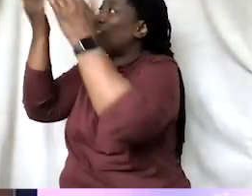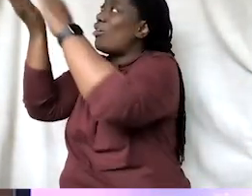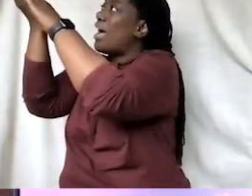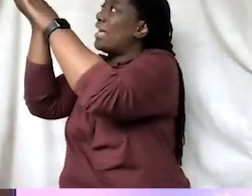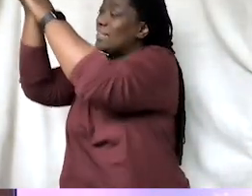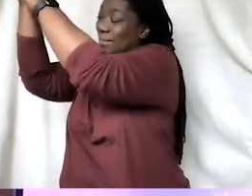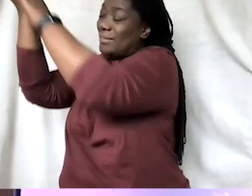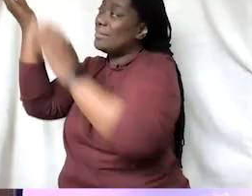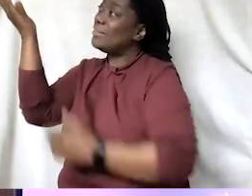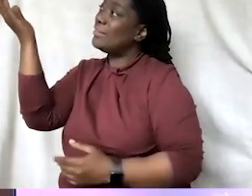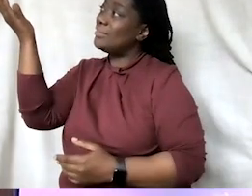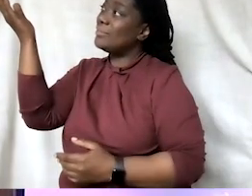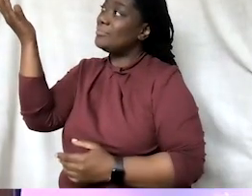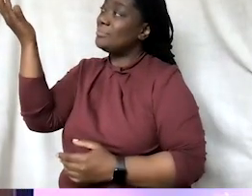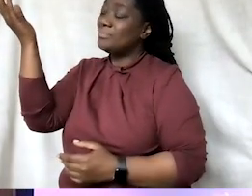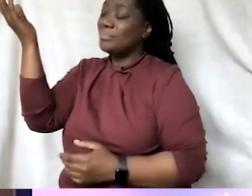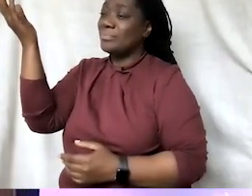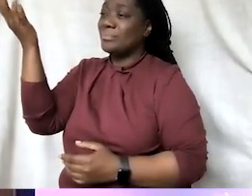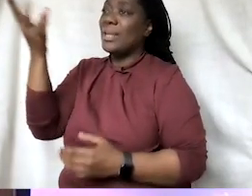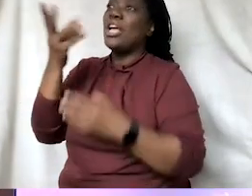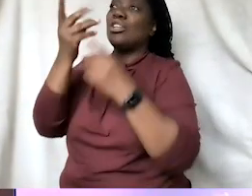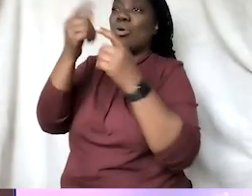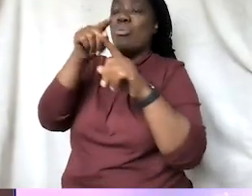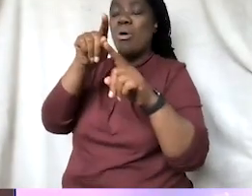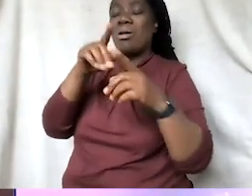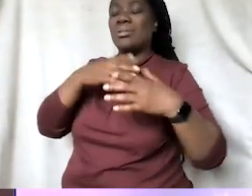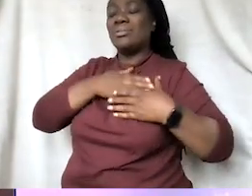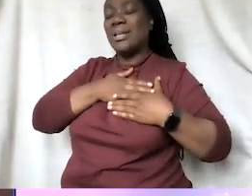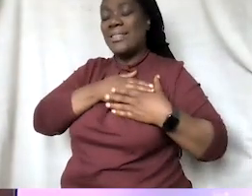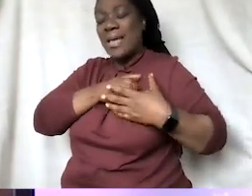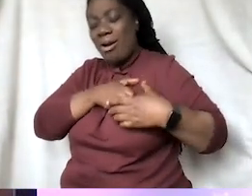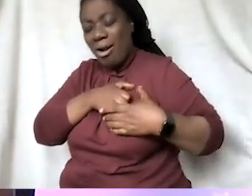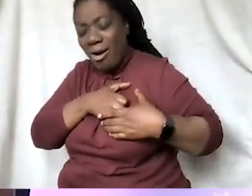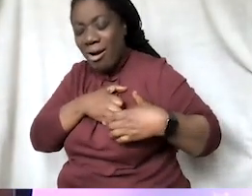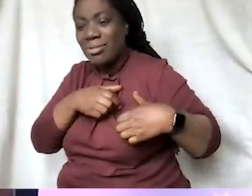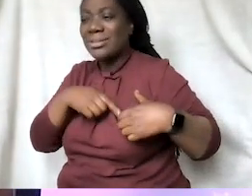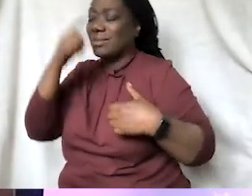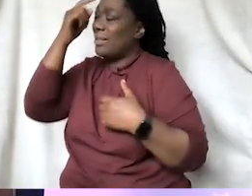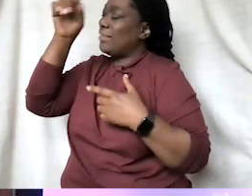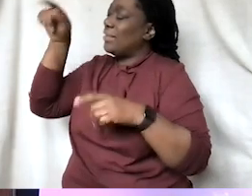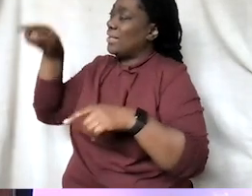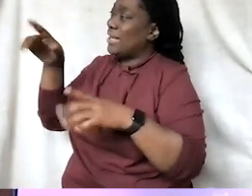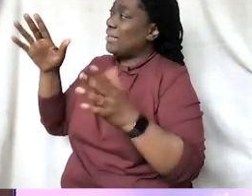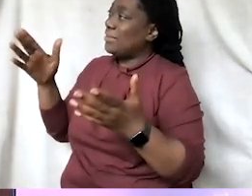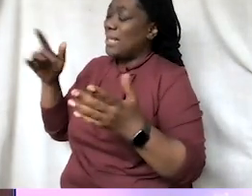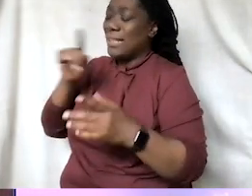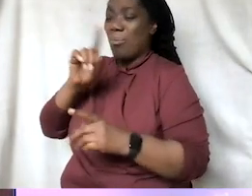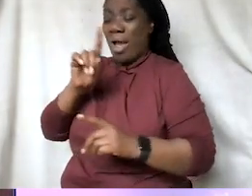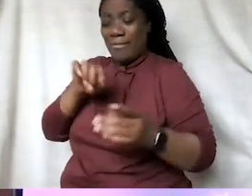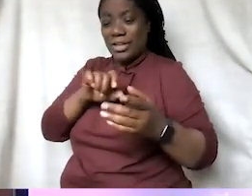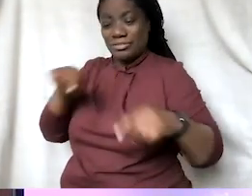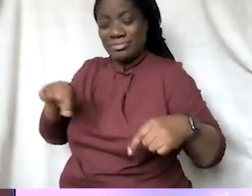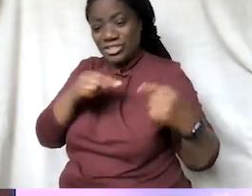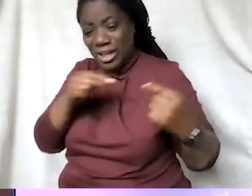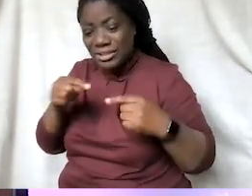heart. I want to pray specially for that person, that whatever challenges they have in their life, whatever problems